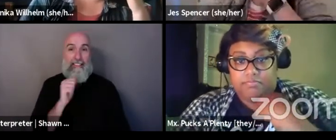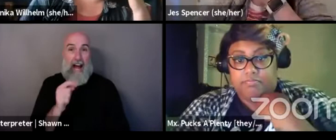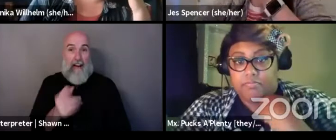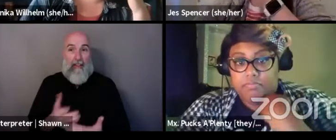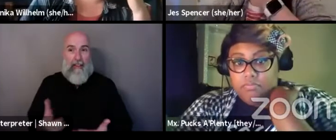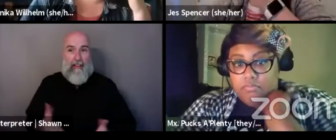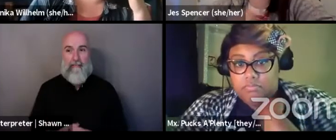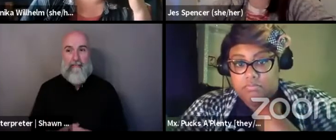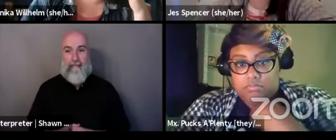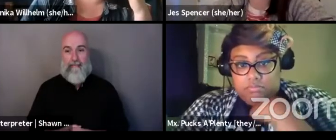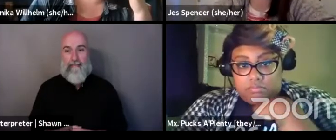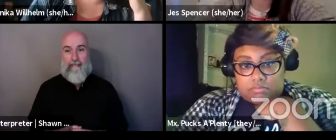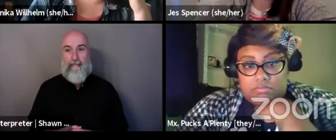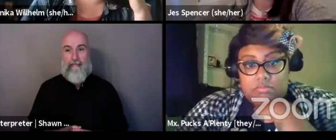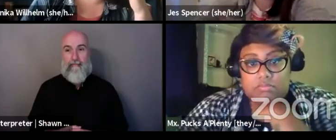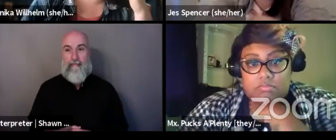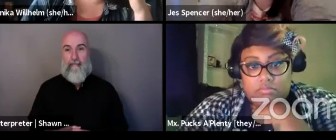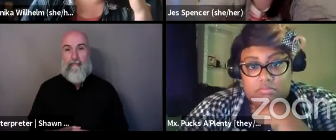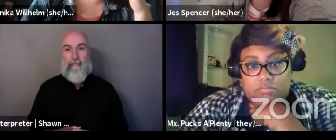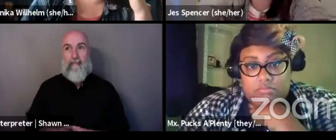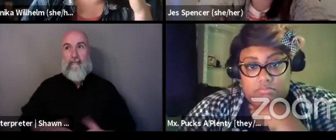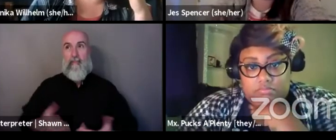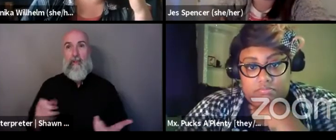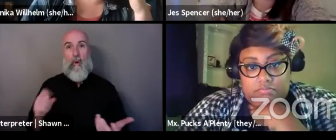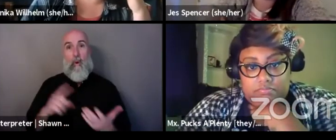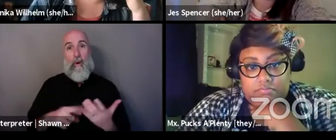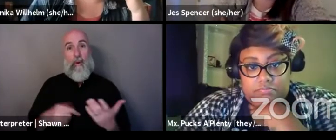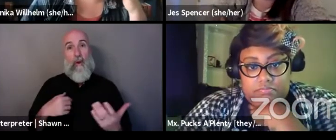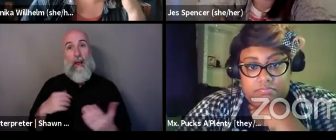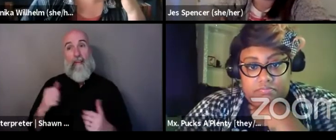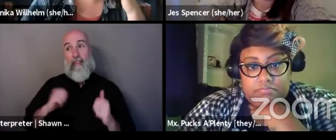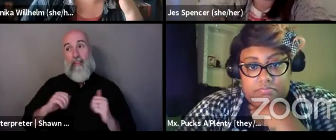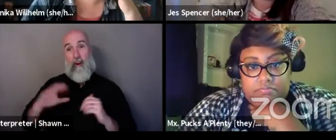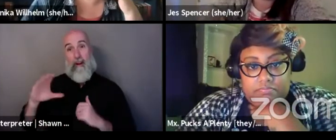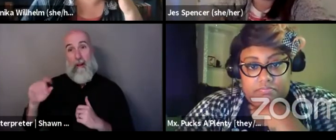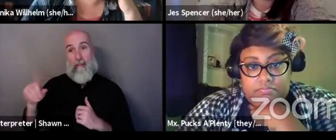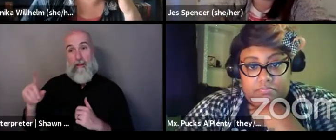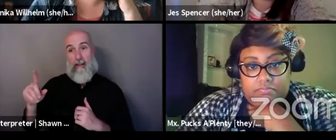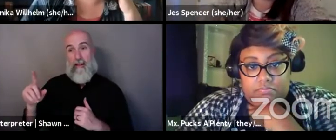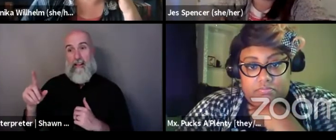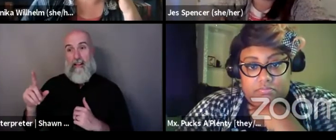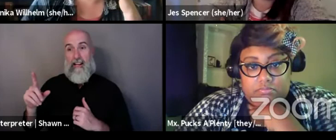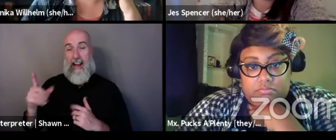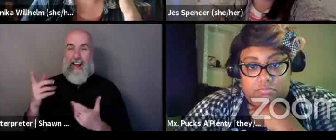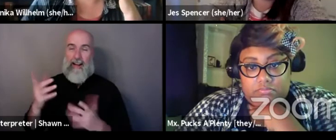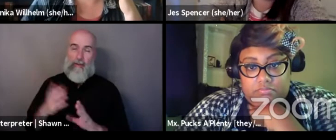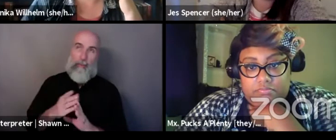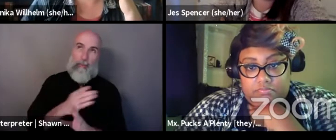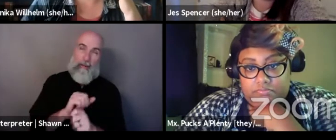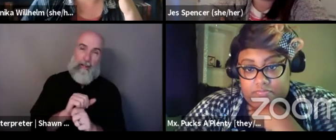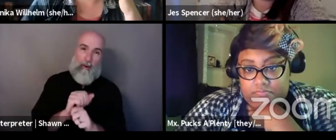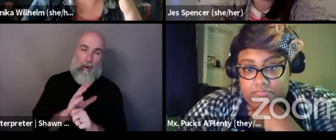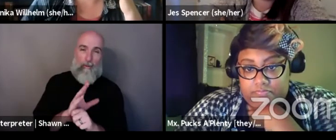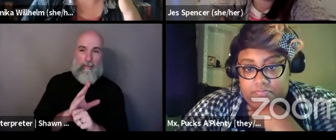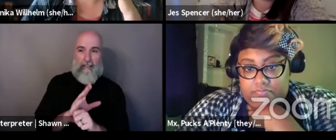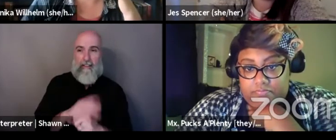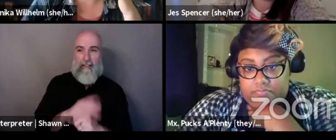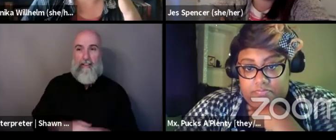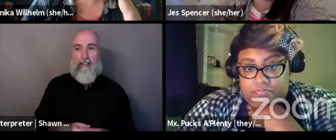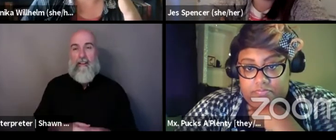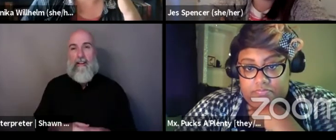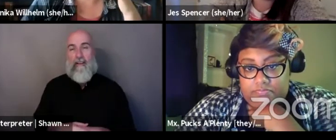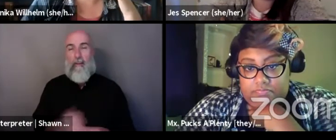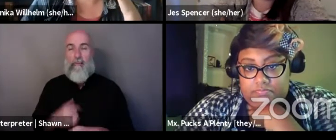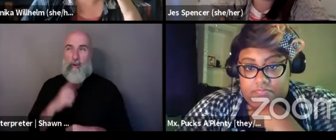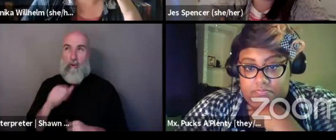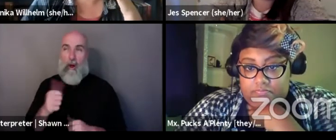So what if you had a theater company that said, we have, I mean, and this is a pre-COVID idea, there will, I'm sure there are other